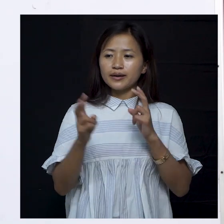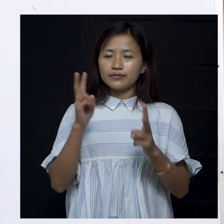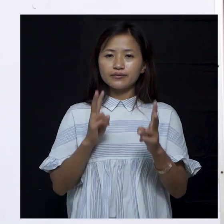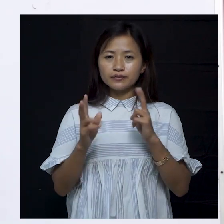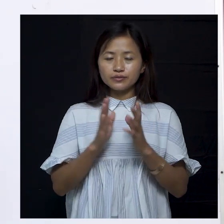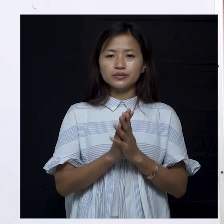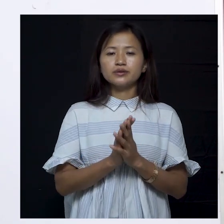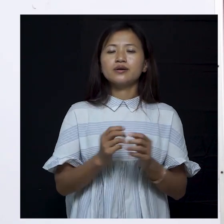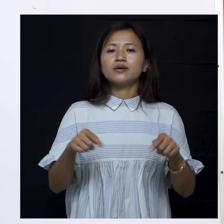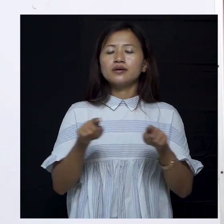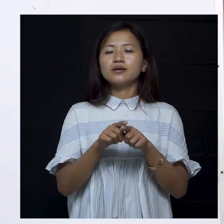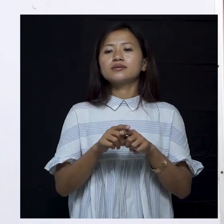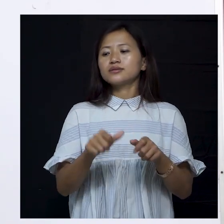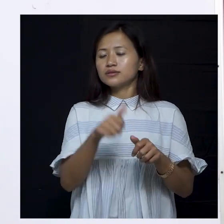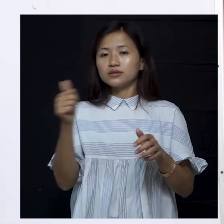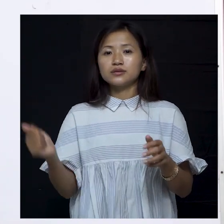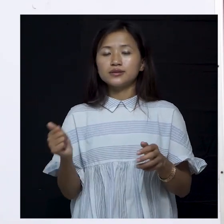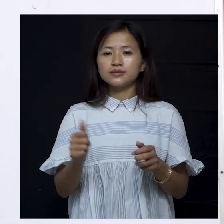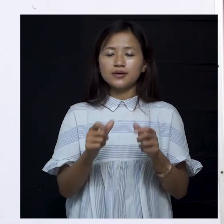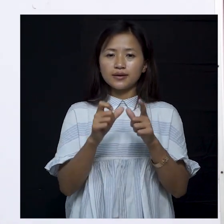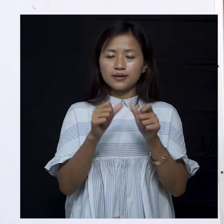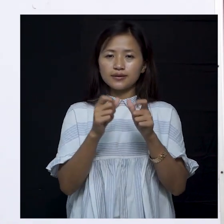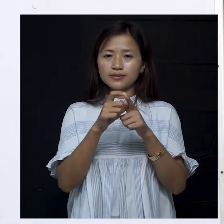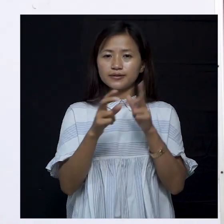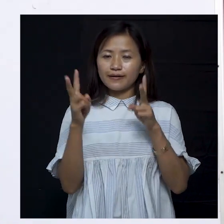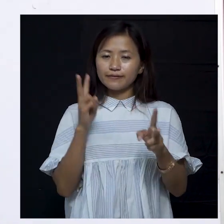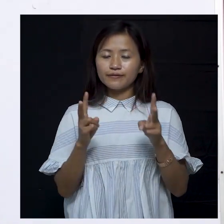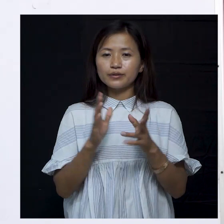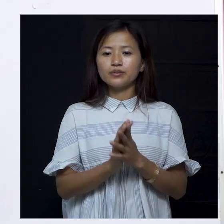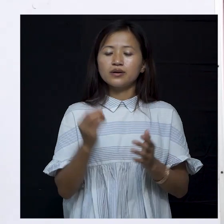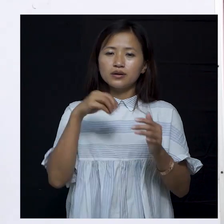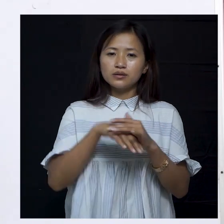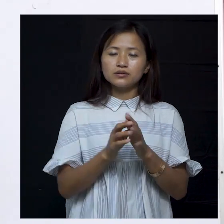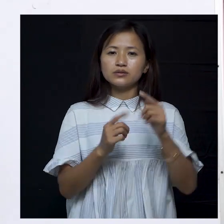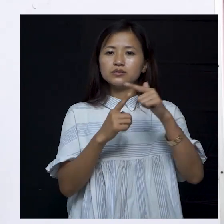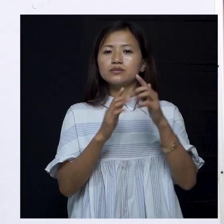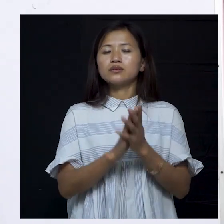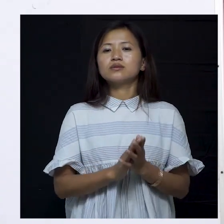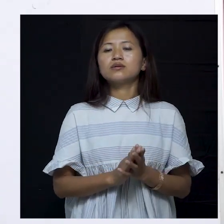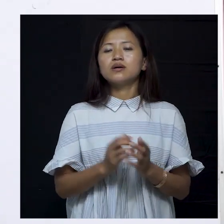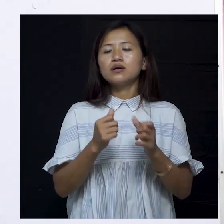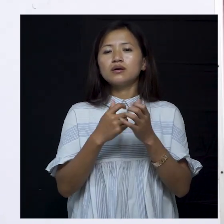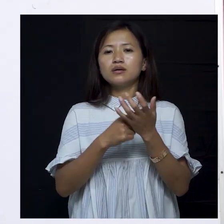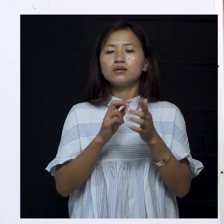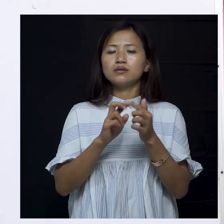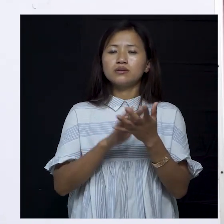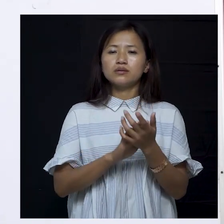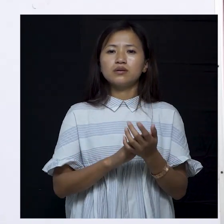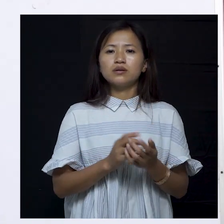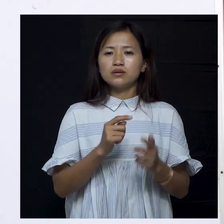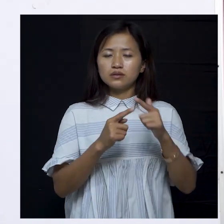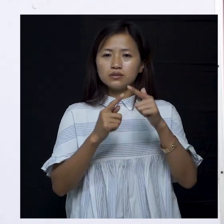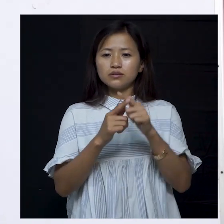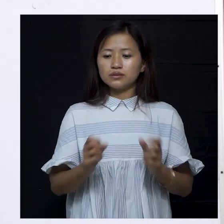verb or another adverb. That is what we already know, and on that topic we are going to elongate our topic here so